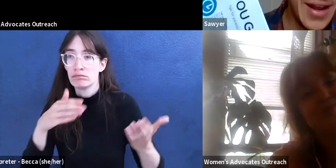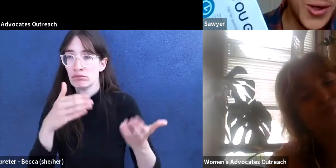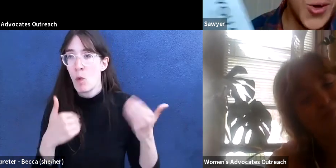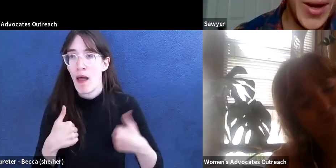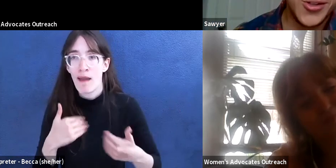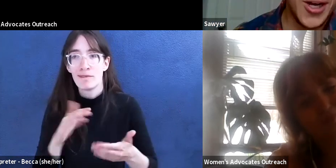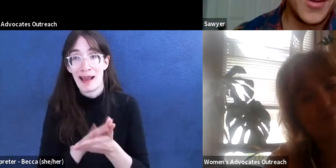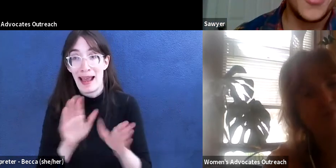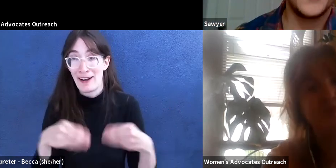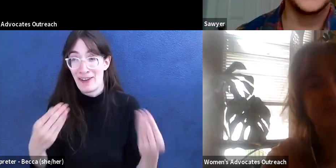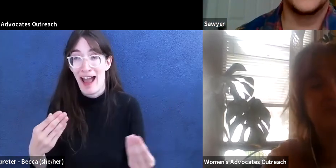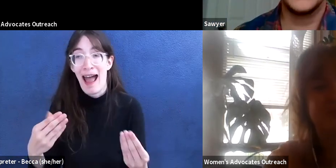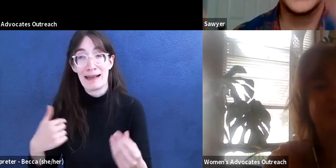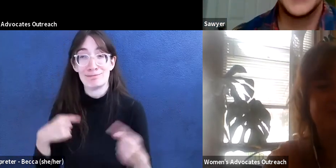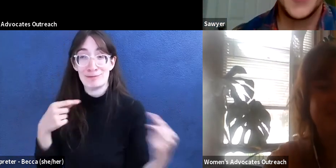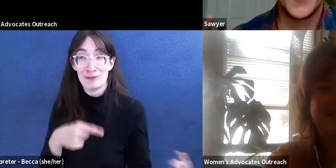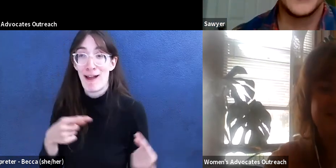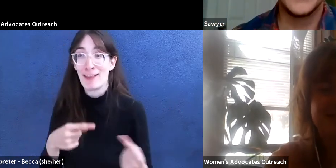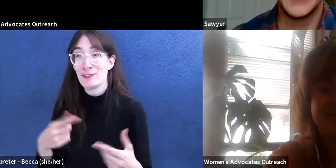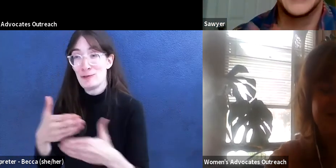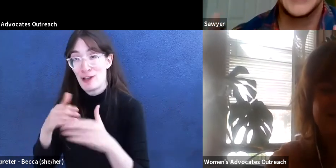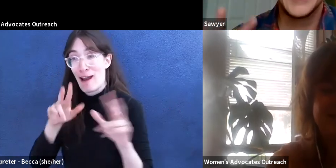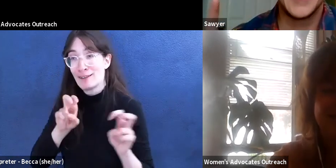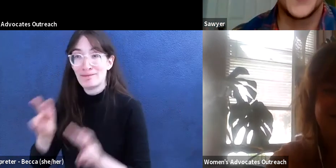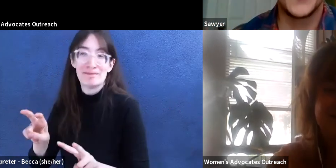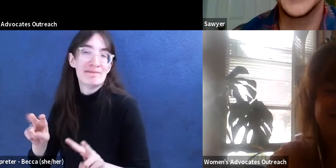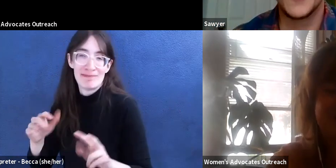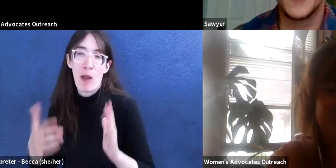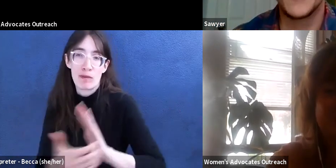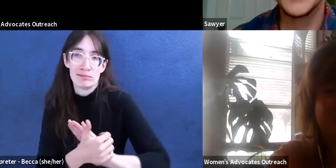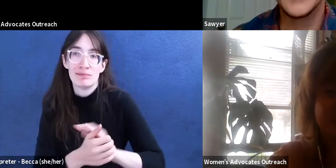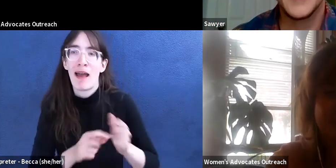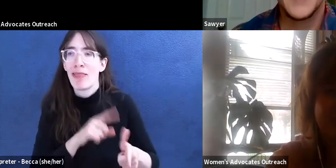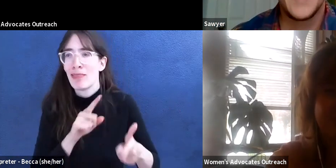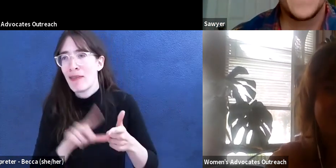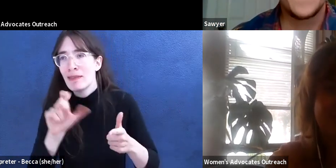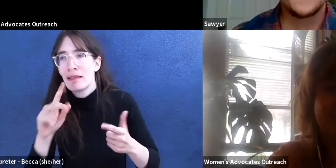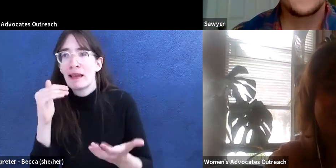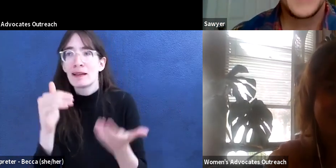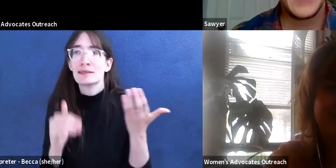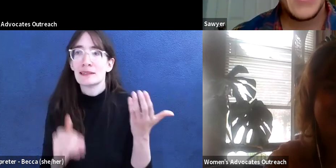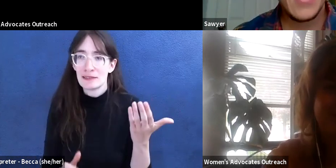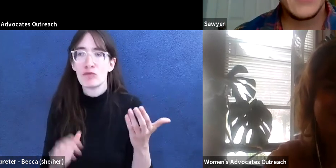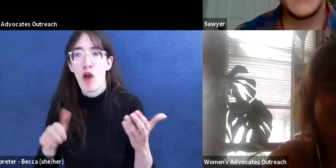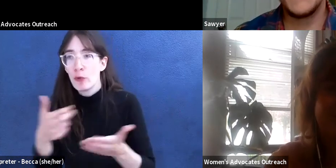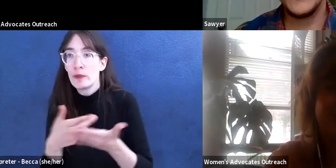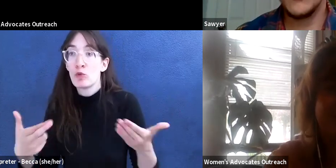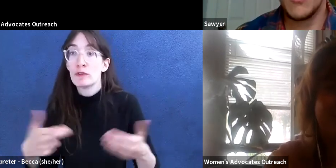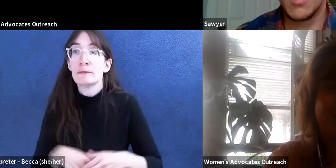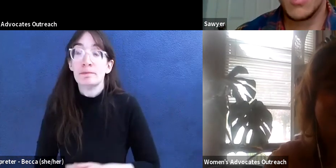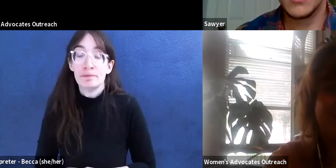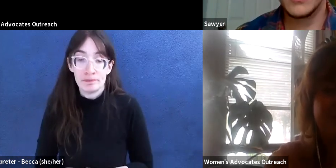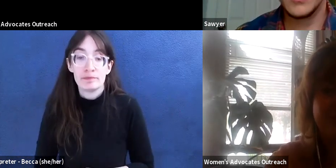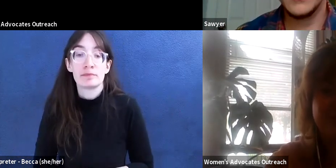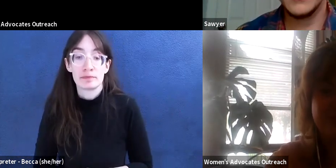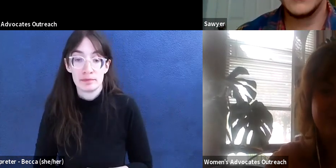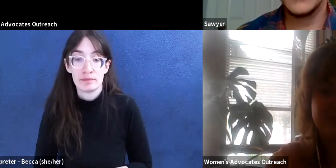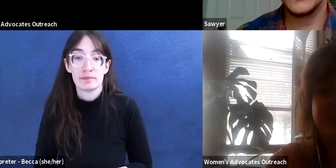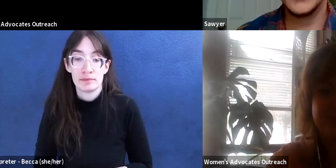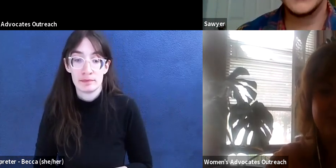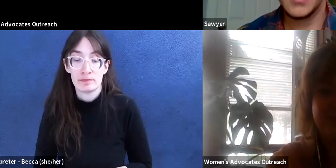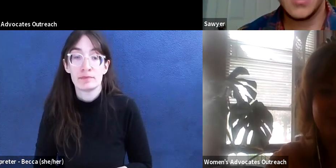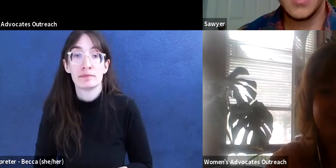do kind of like to ask sometimes, like, do you have a boyfriend? Are you going to prom? Like, they can feel this pressure that it's like they're not